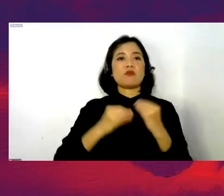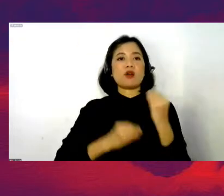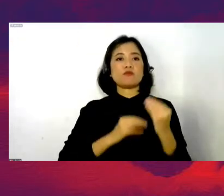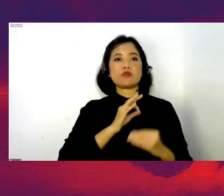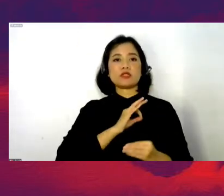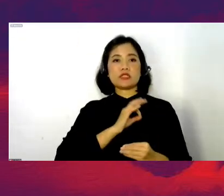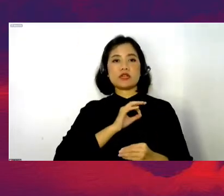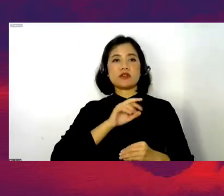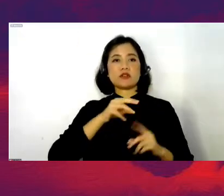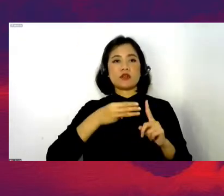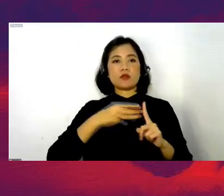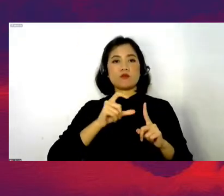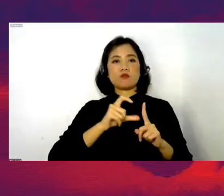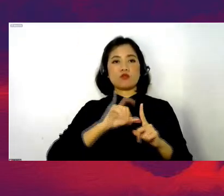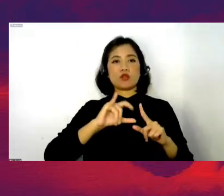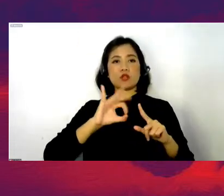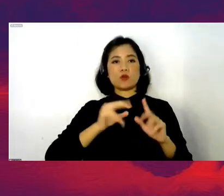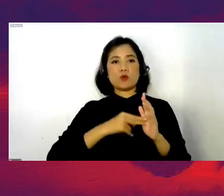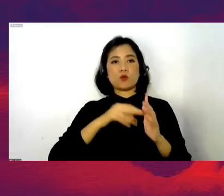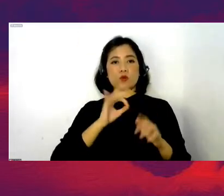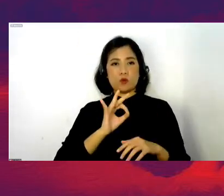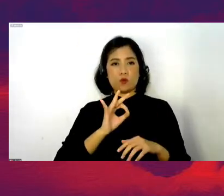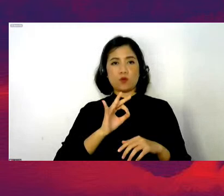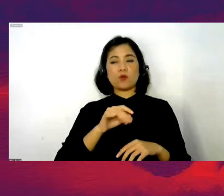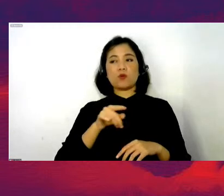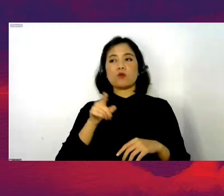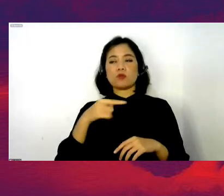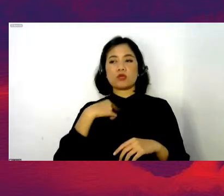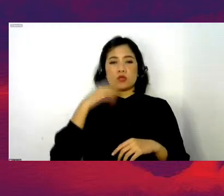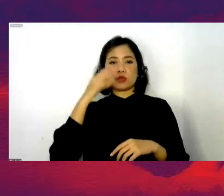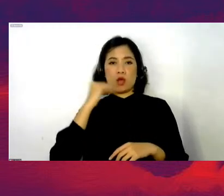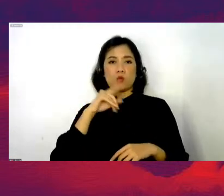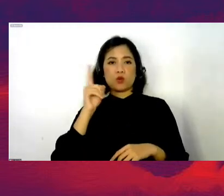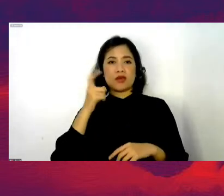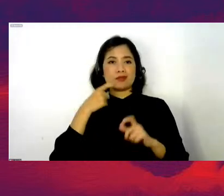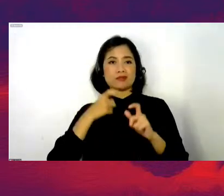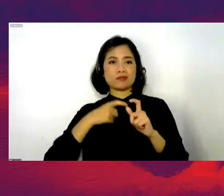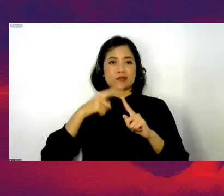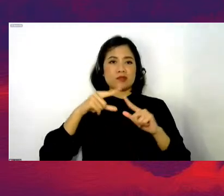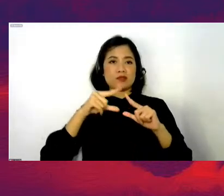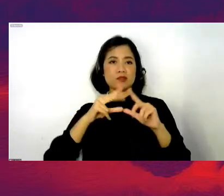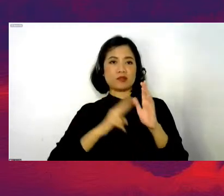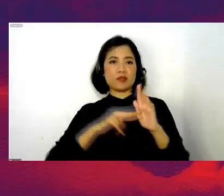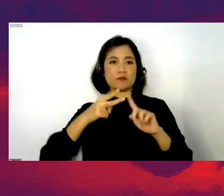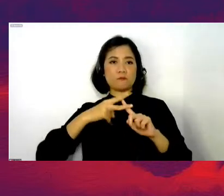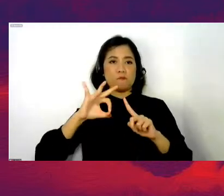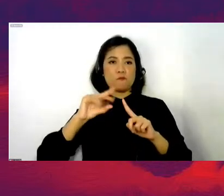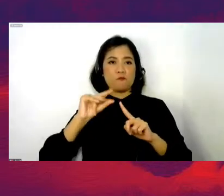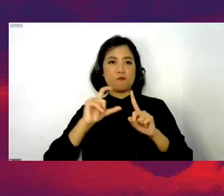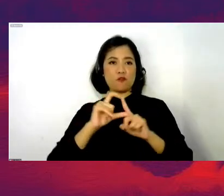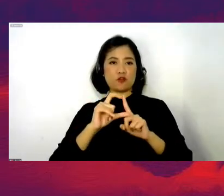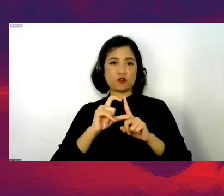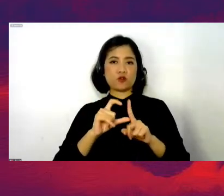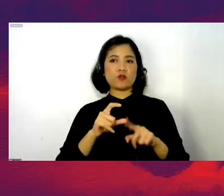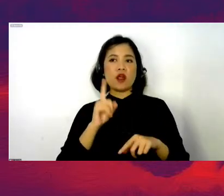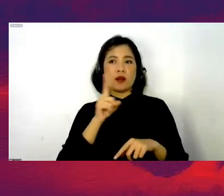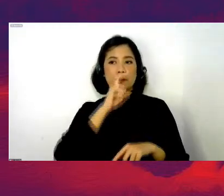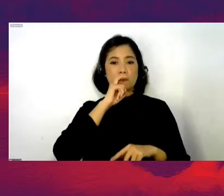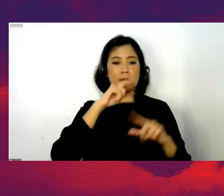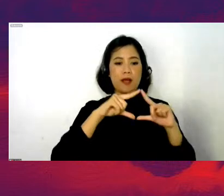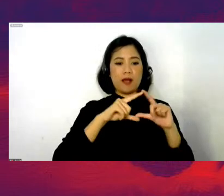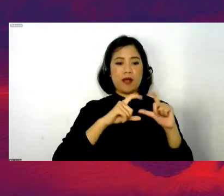of poverty. So in building this unified database, we use many variables that actually overlap with